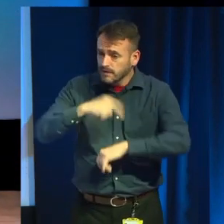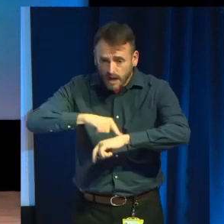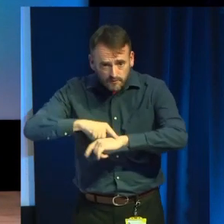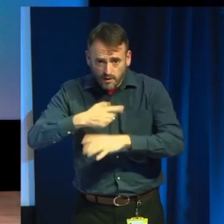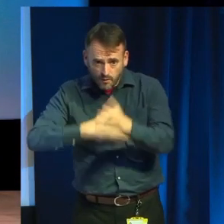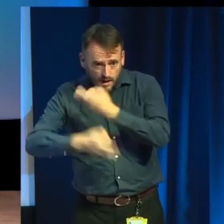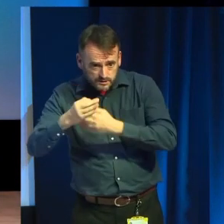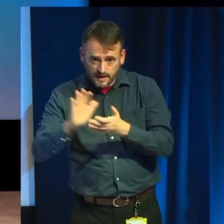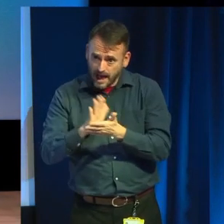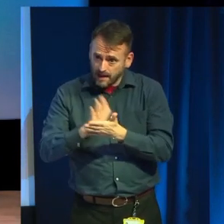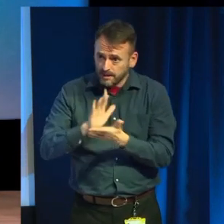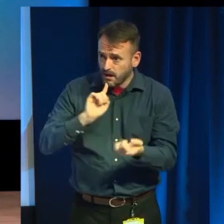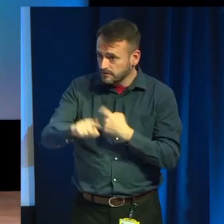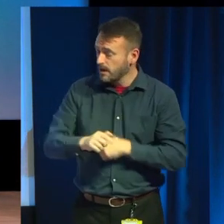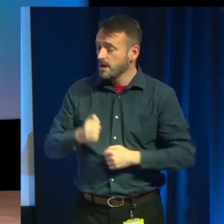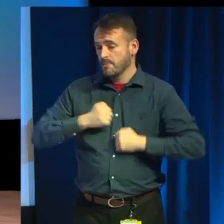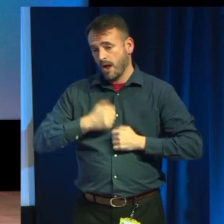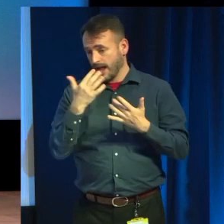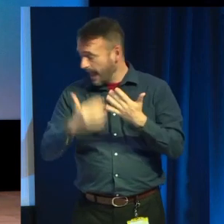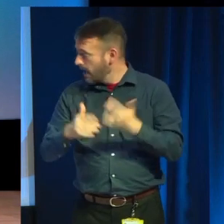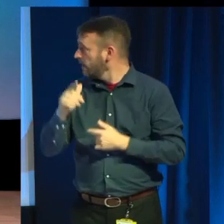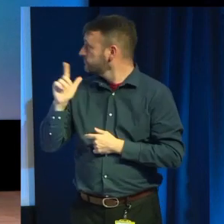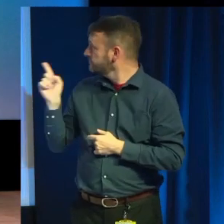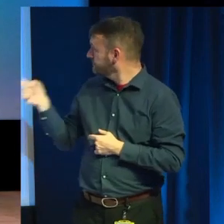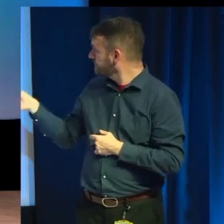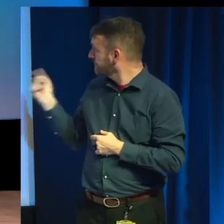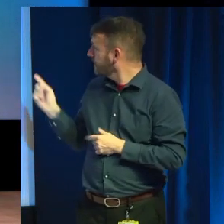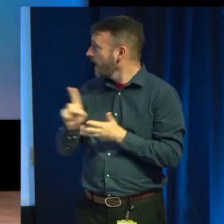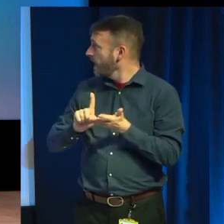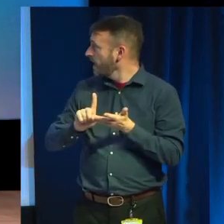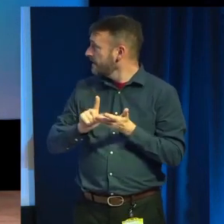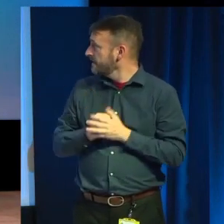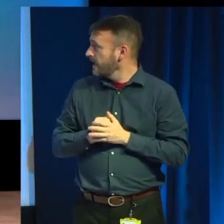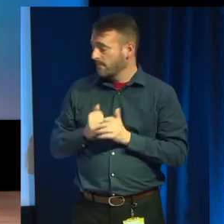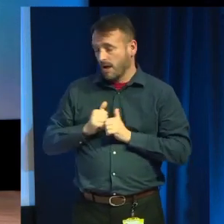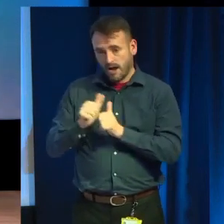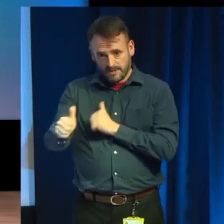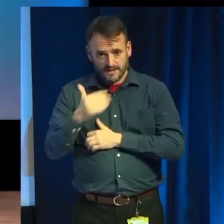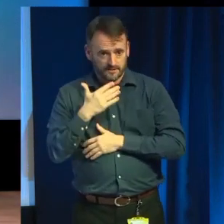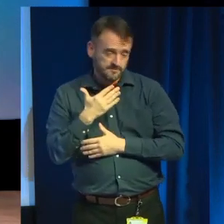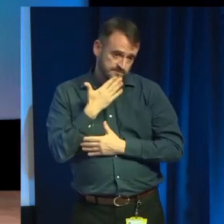account. This is Party for Introverts account. So feel free to get in touch. And thank you very much.